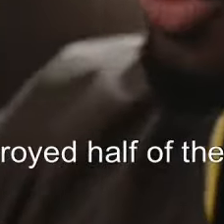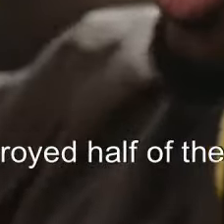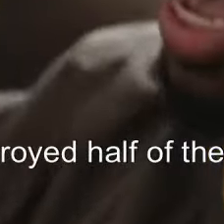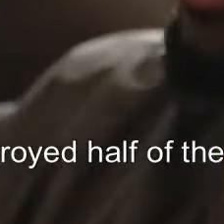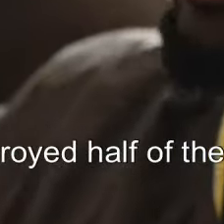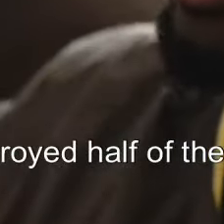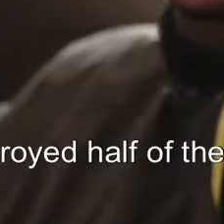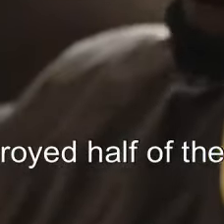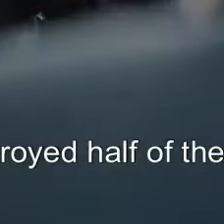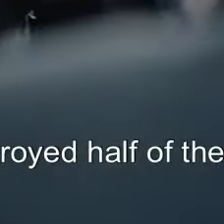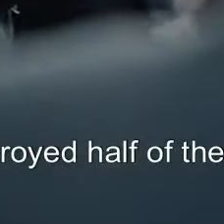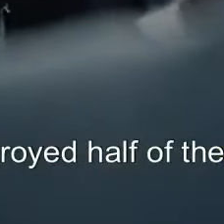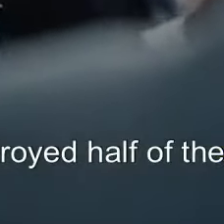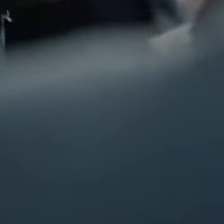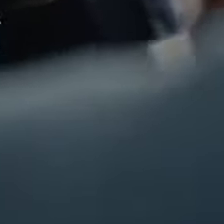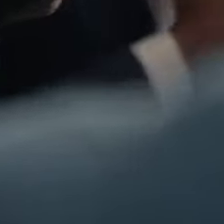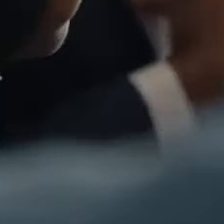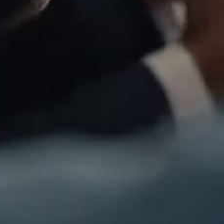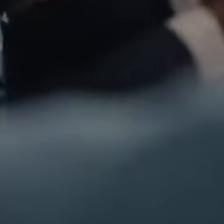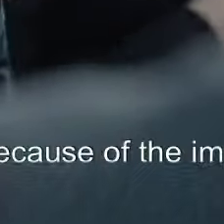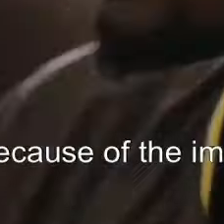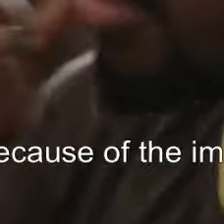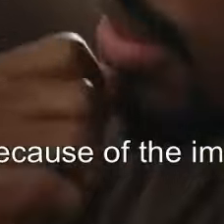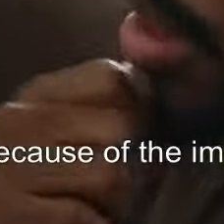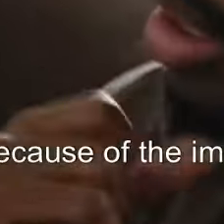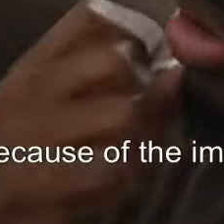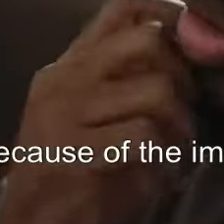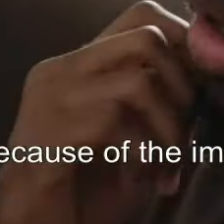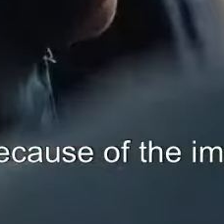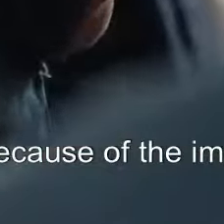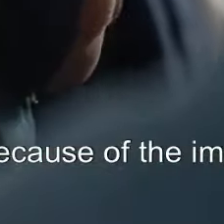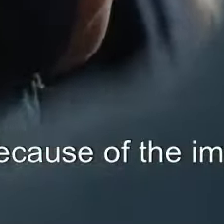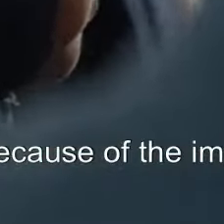It destroyed half of the building.